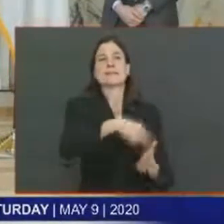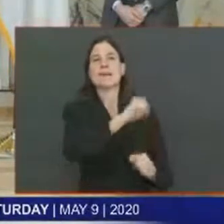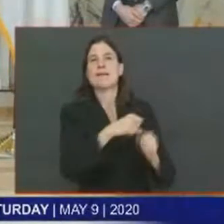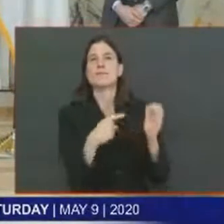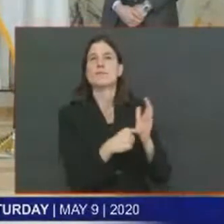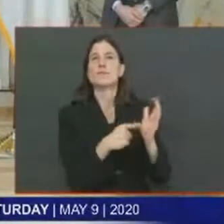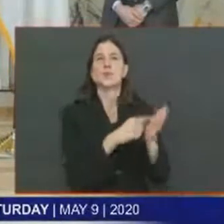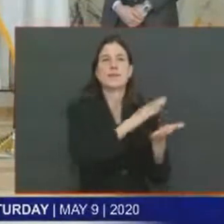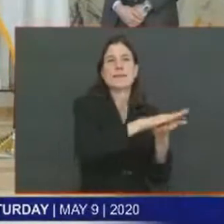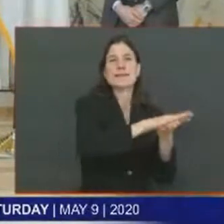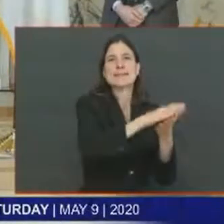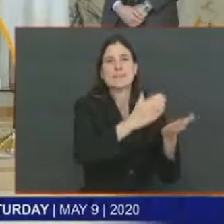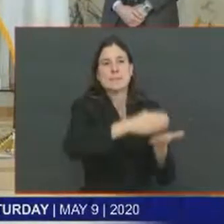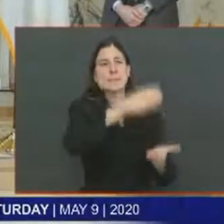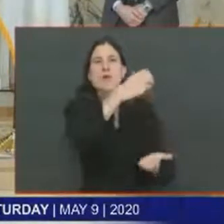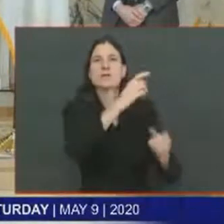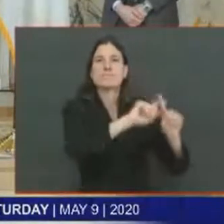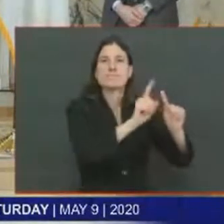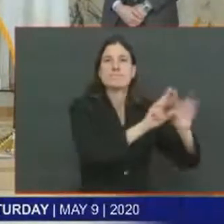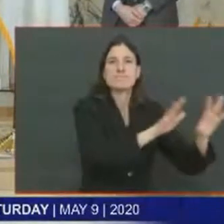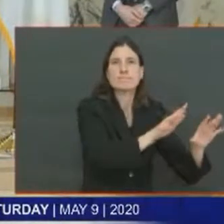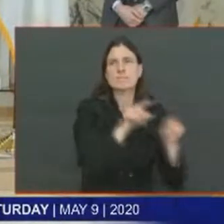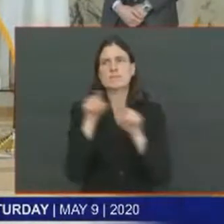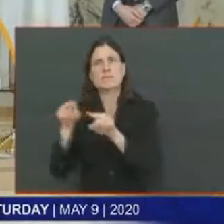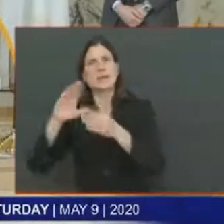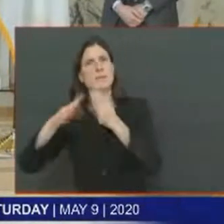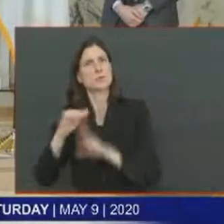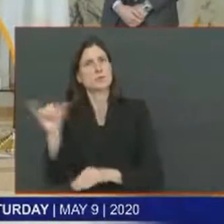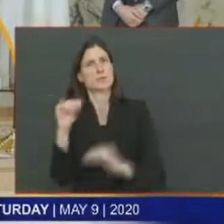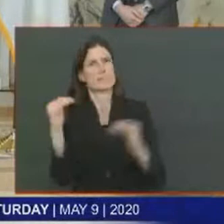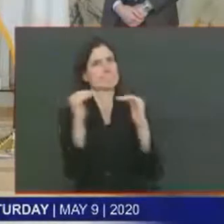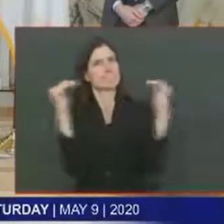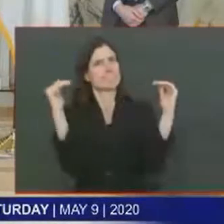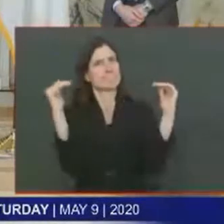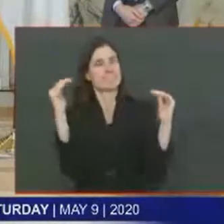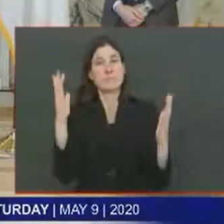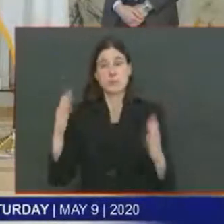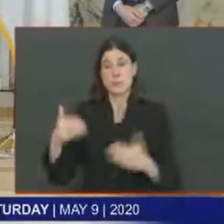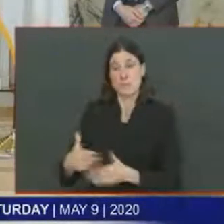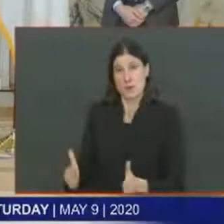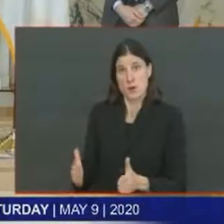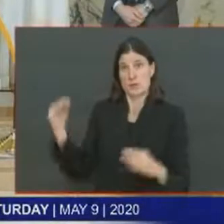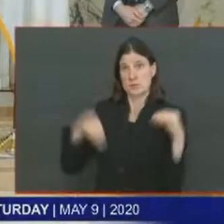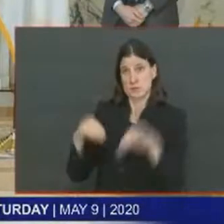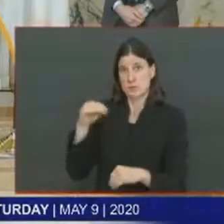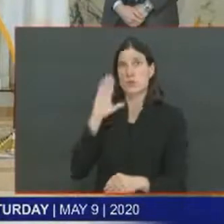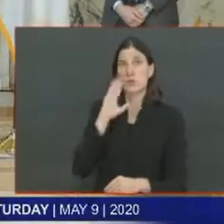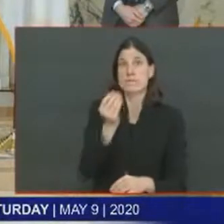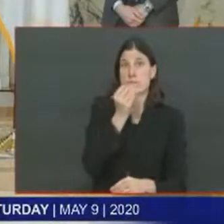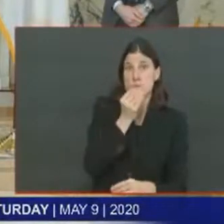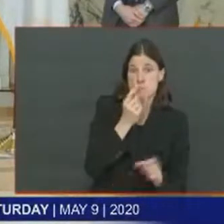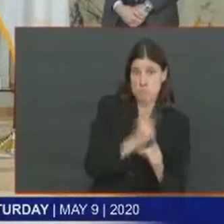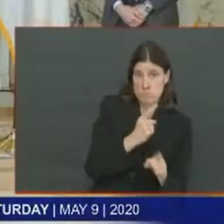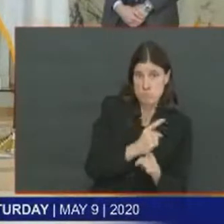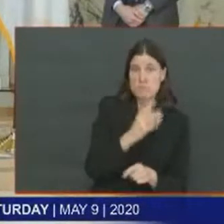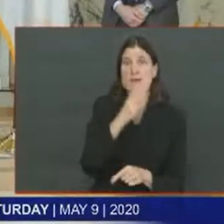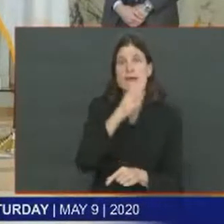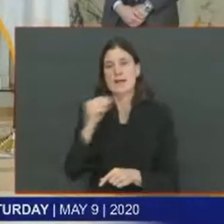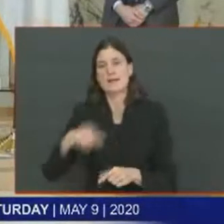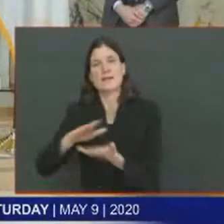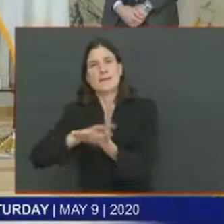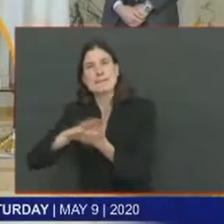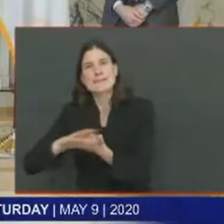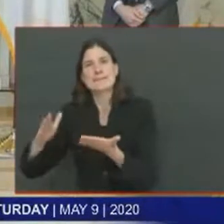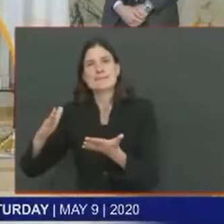hands clean, keep your house clean, we mean for everyone, so everyone can stay safe. Some people can't afford it. So we've been working with partners to